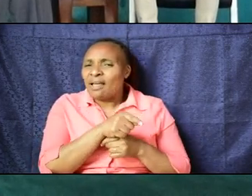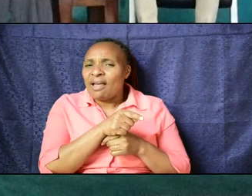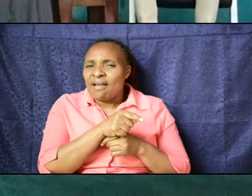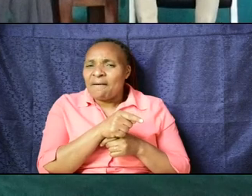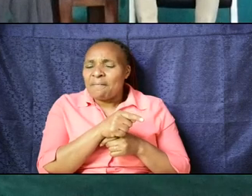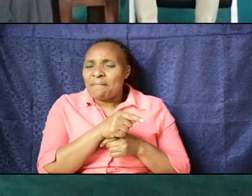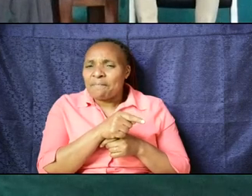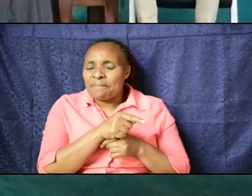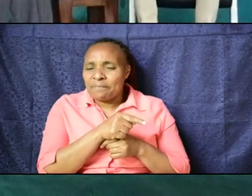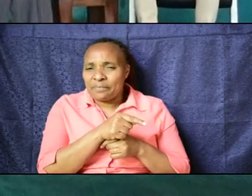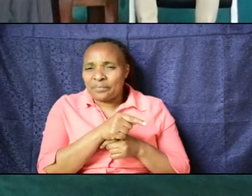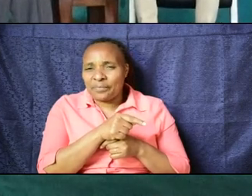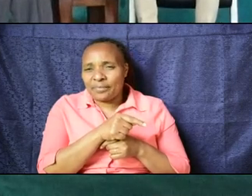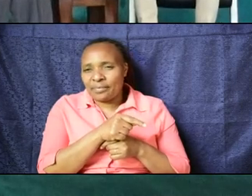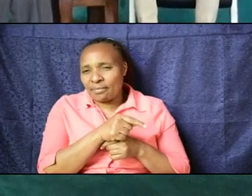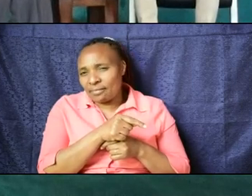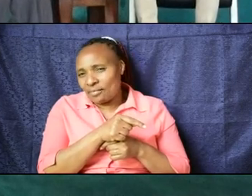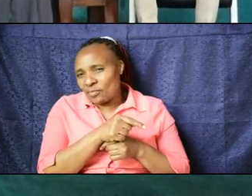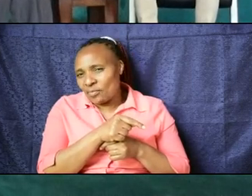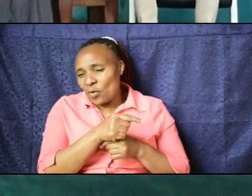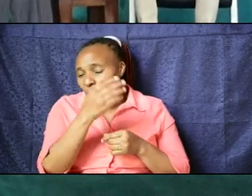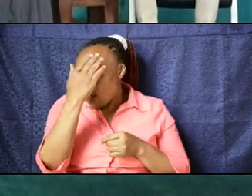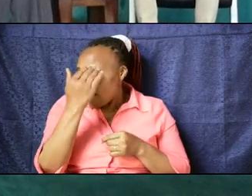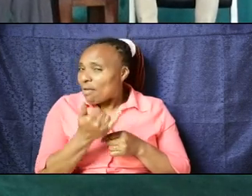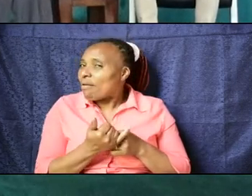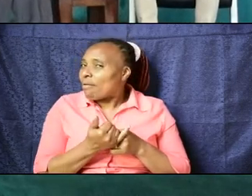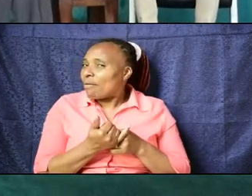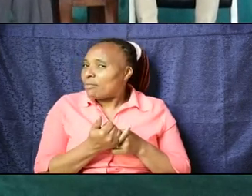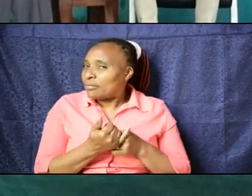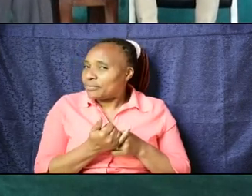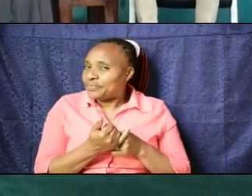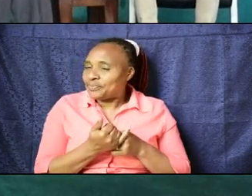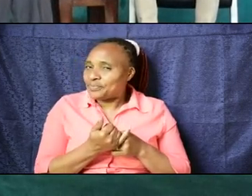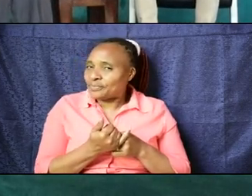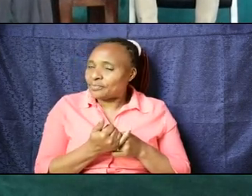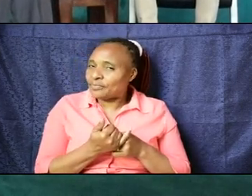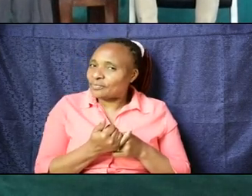account. No. Why?